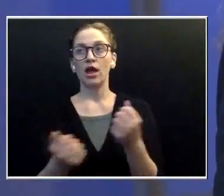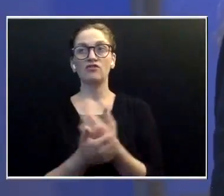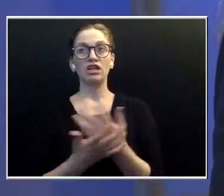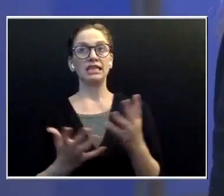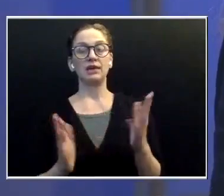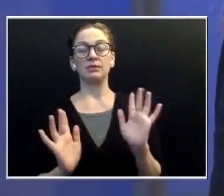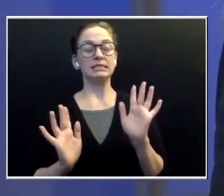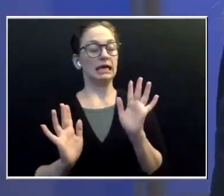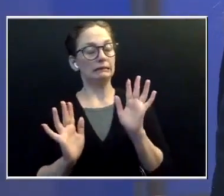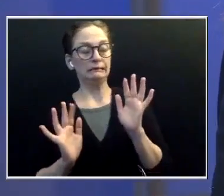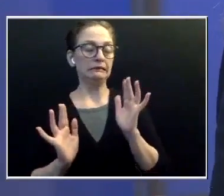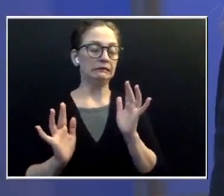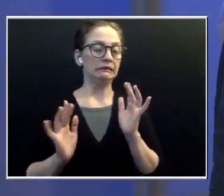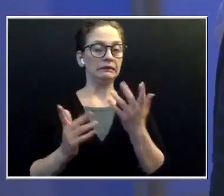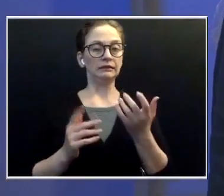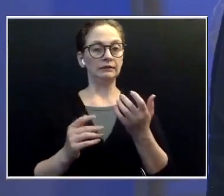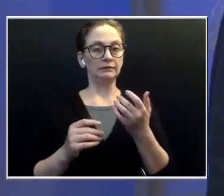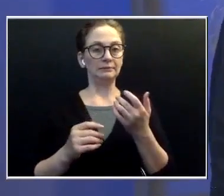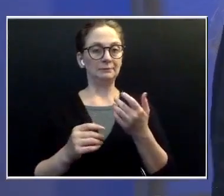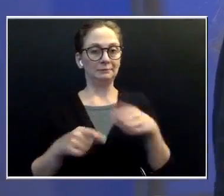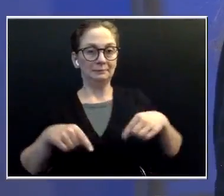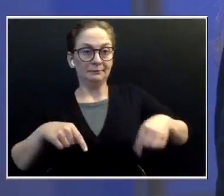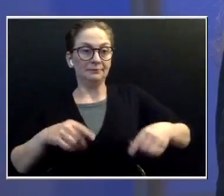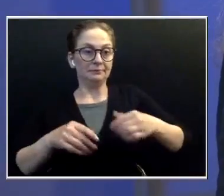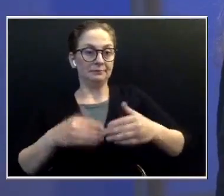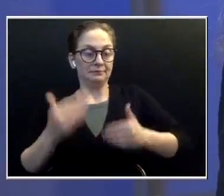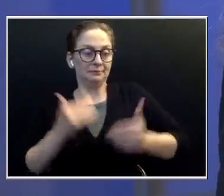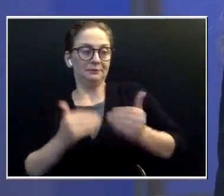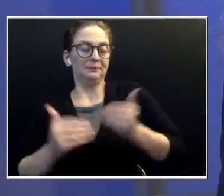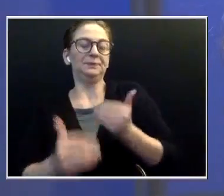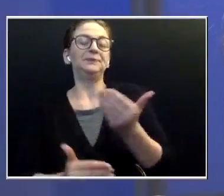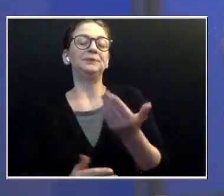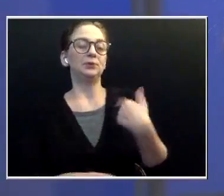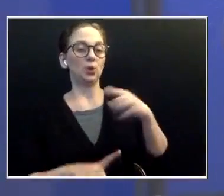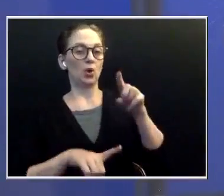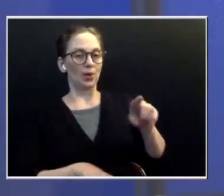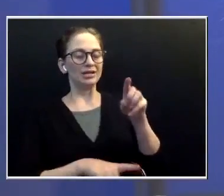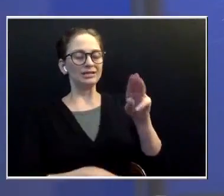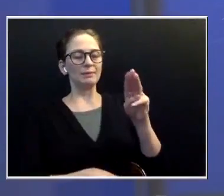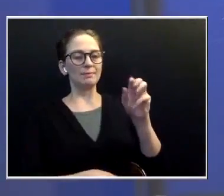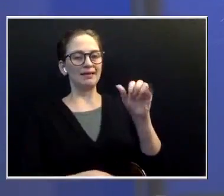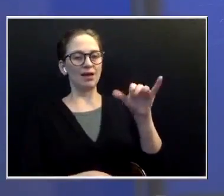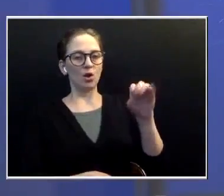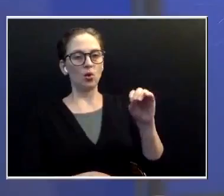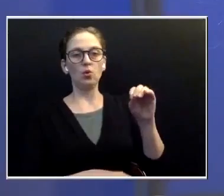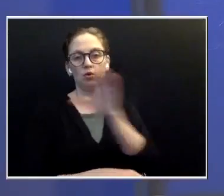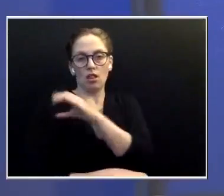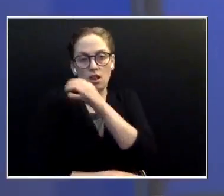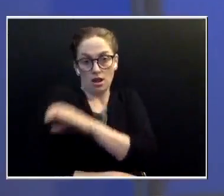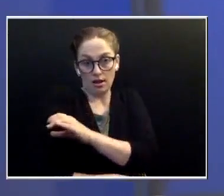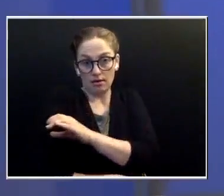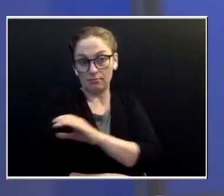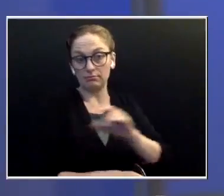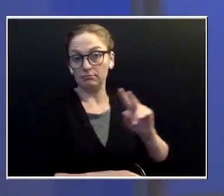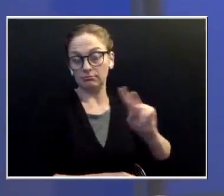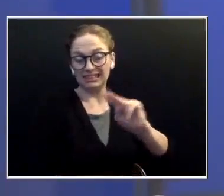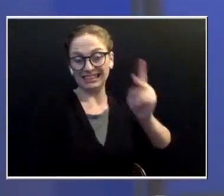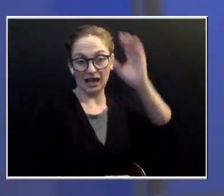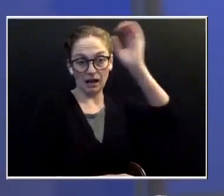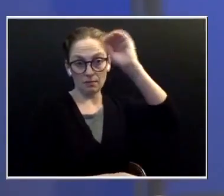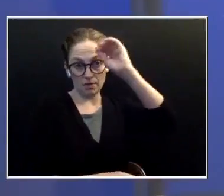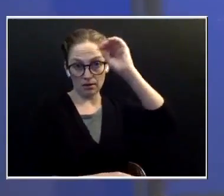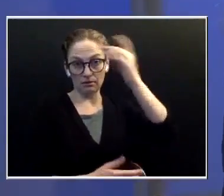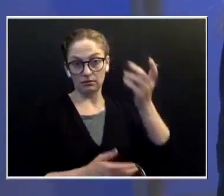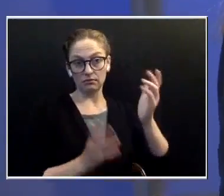Clinic and I got a second opinion and talked to some of the doctors there, because you are your own best